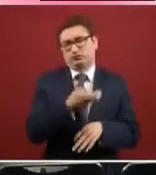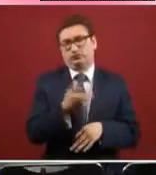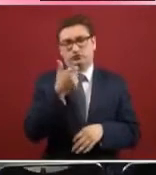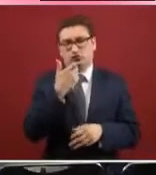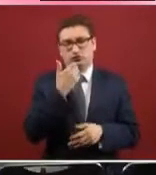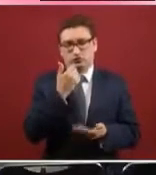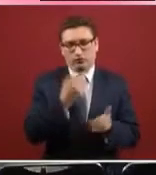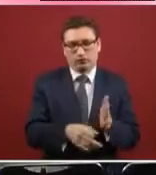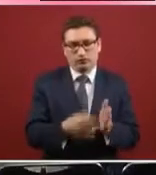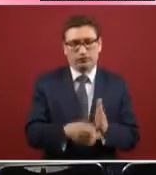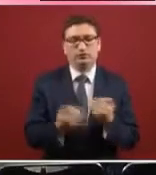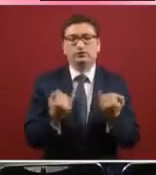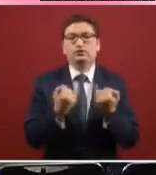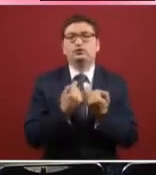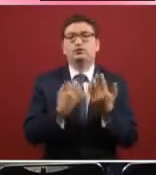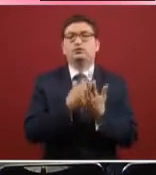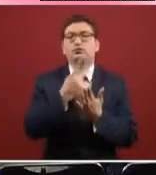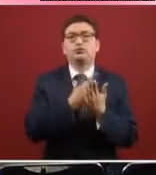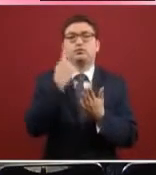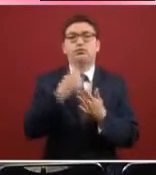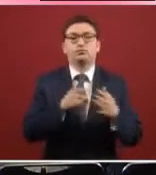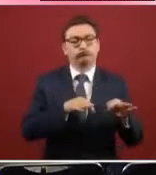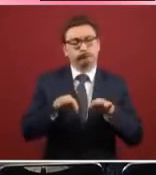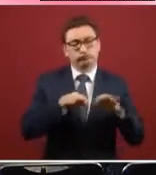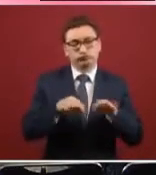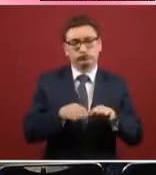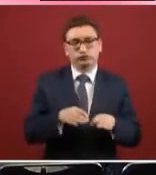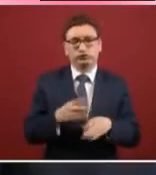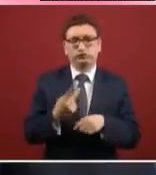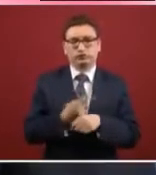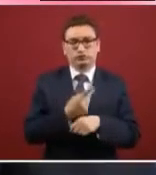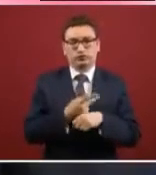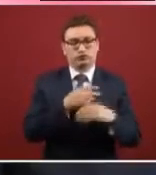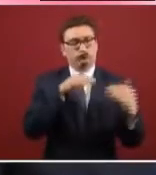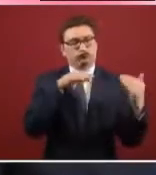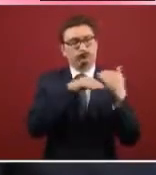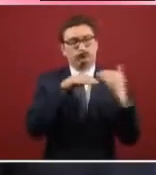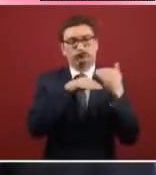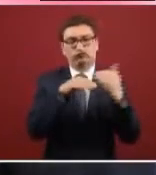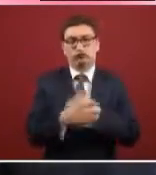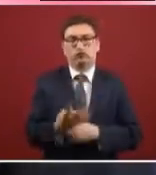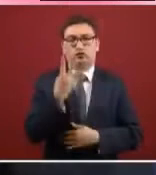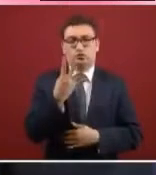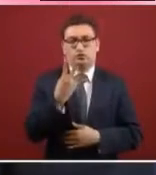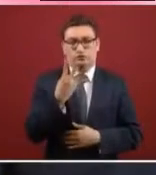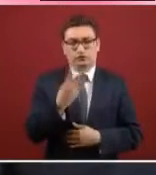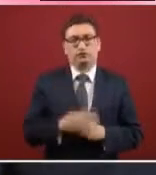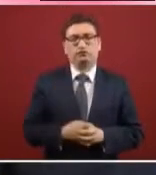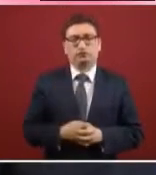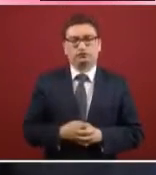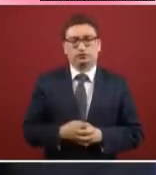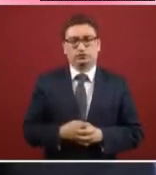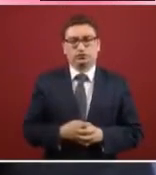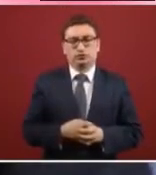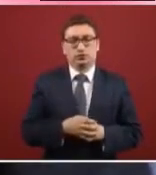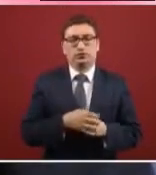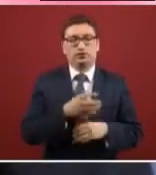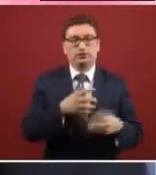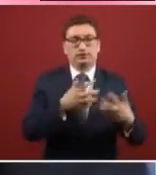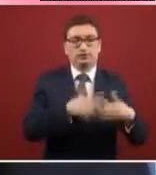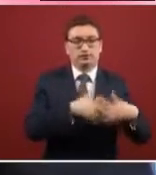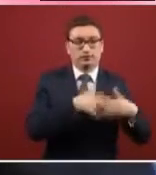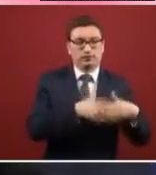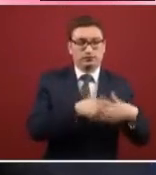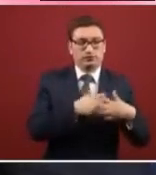la programación de los trabajos, son cuatro carriles en los cuales se tenía que estar trabajando una empresa en uno de